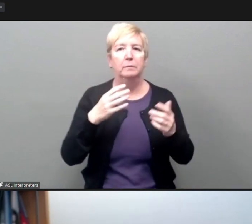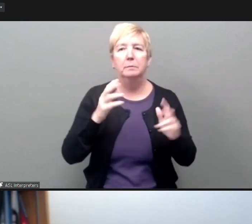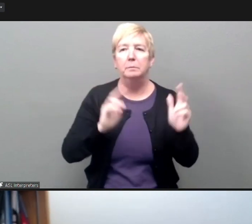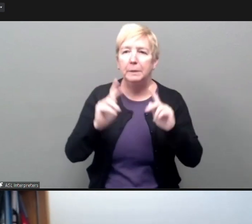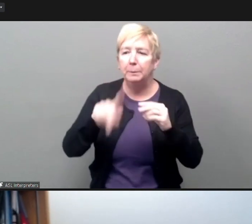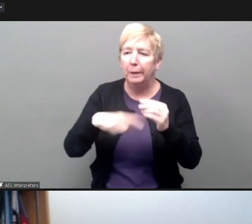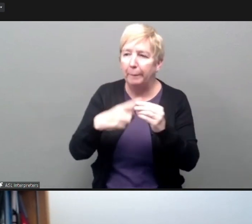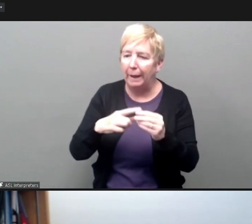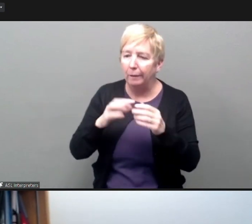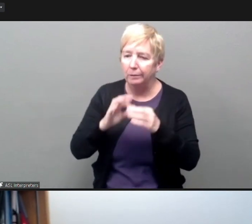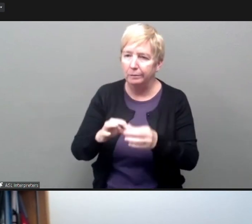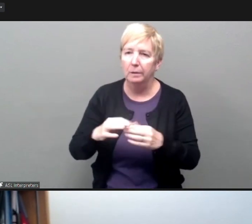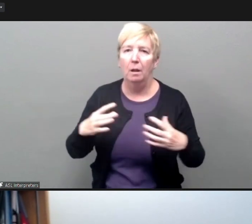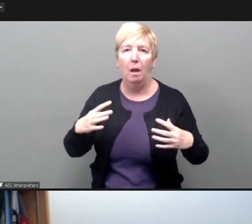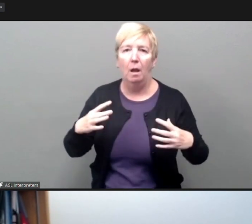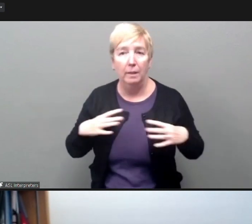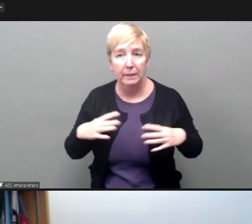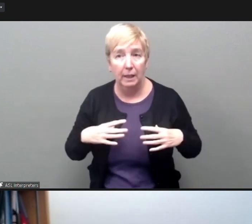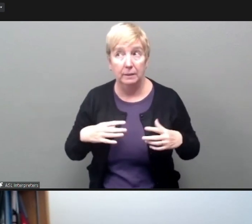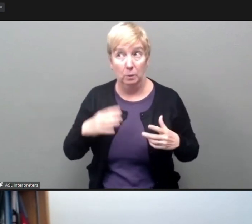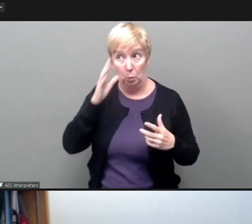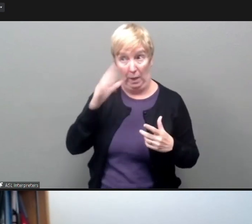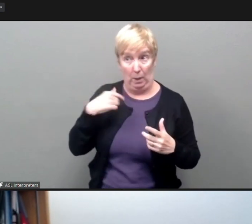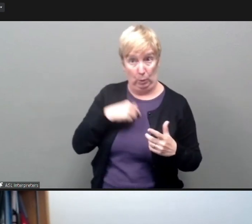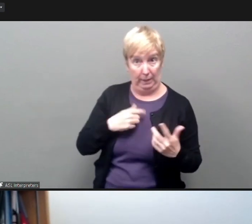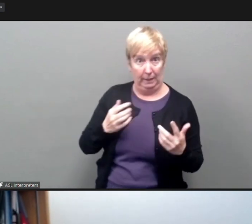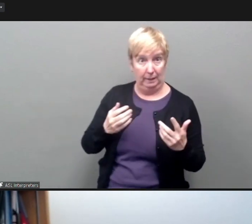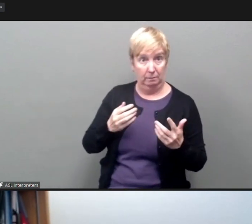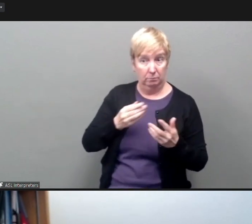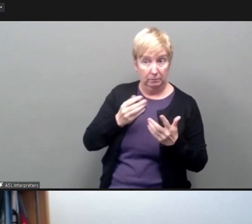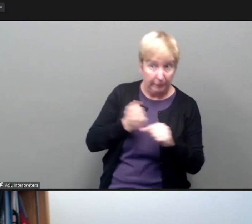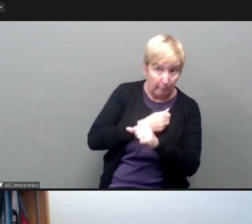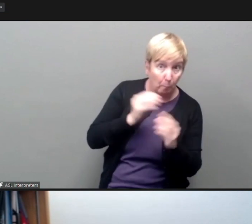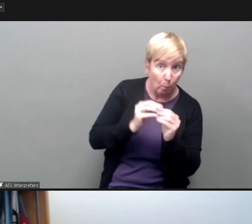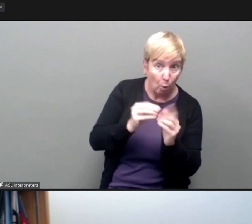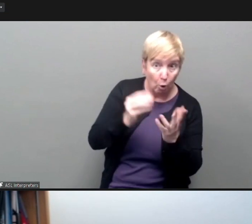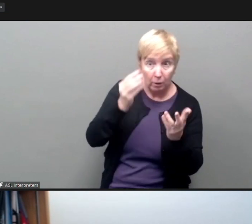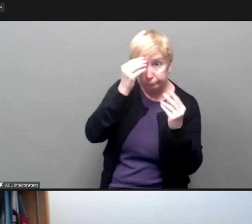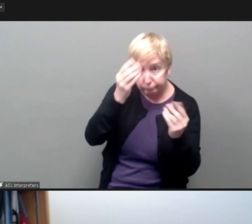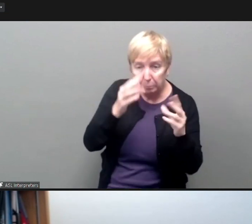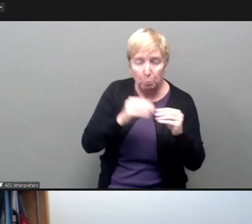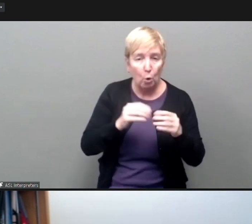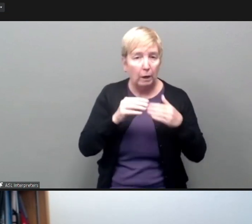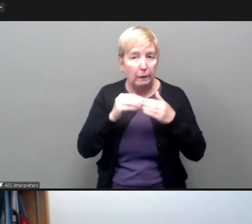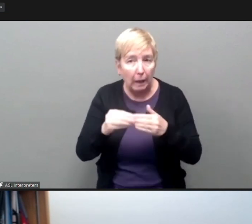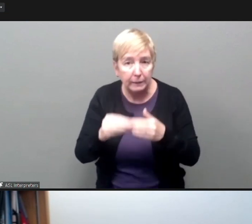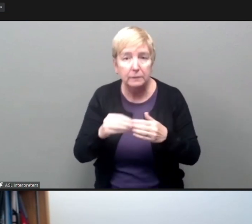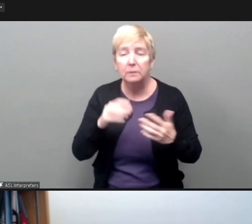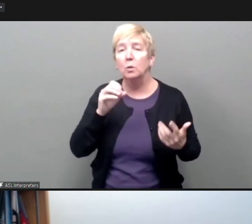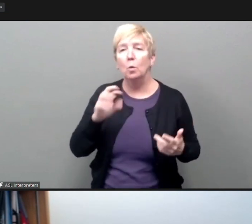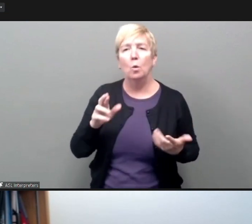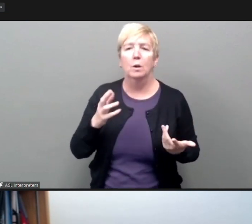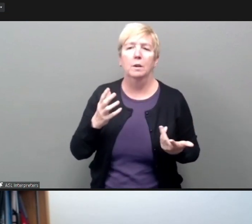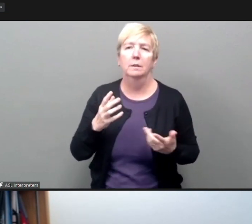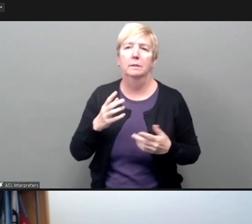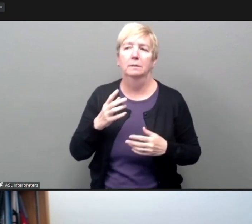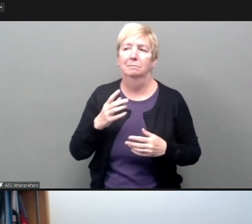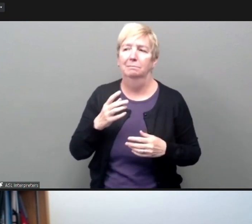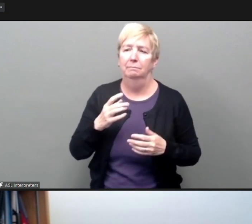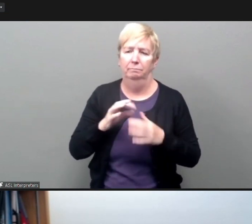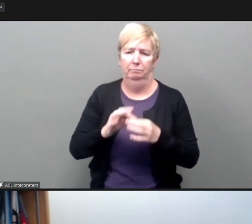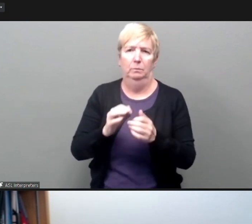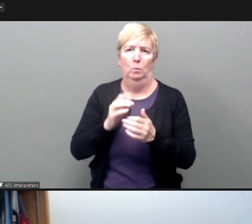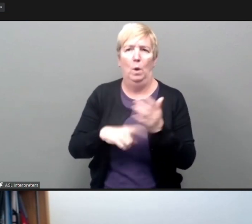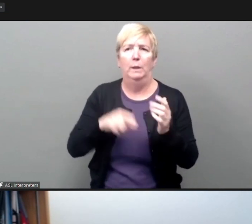any sort of further guidance or instructions, or is it kind of like what you were suggesting, I think, a little bit earlier, Dr. Grace, is